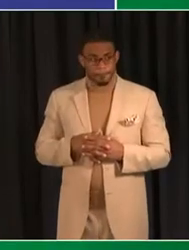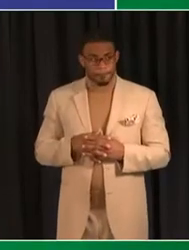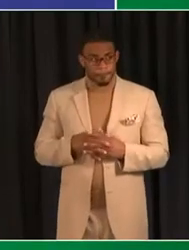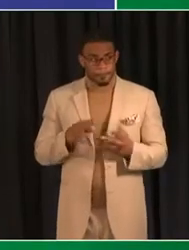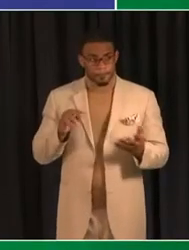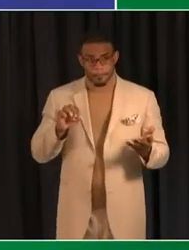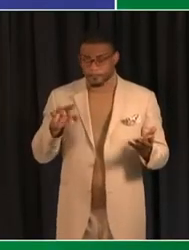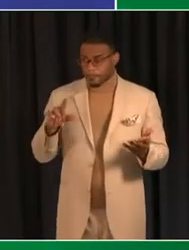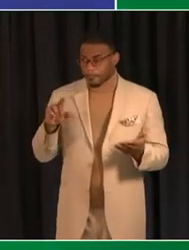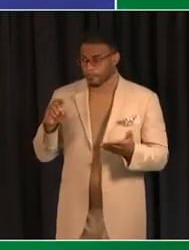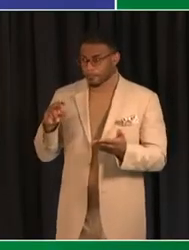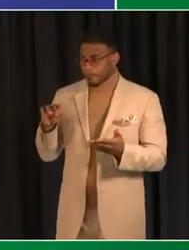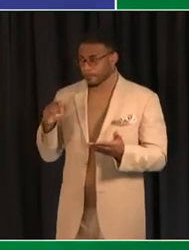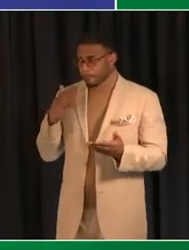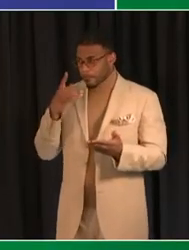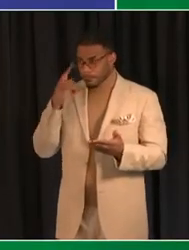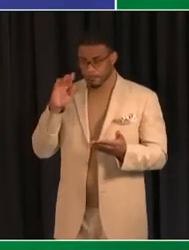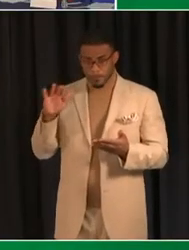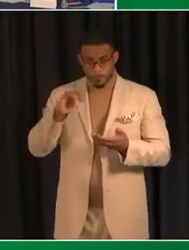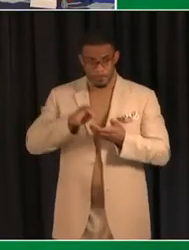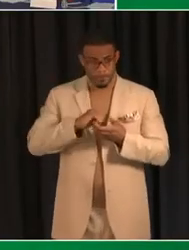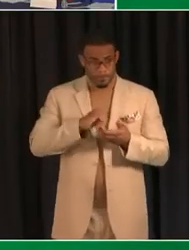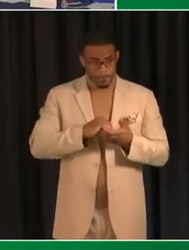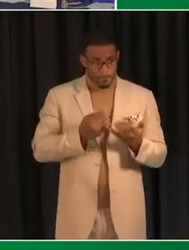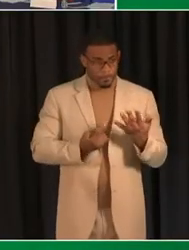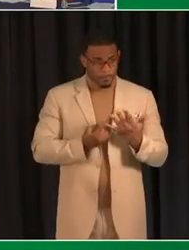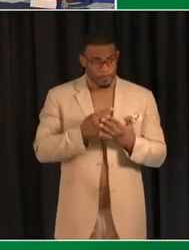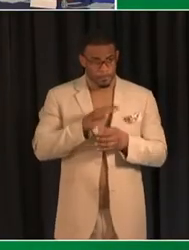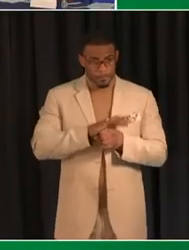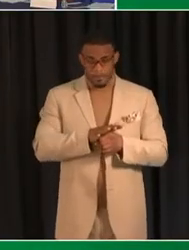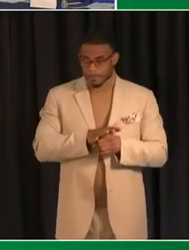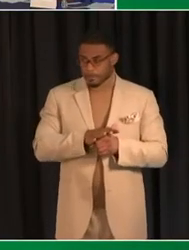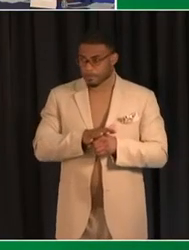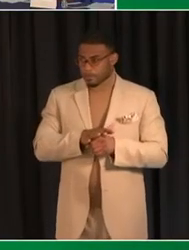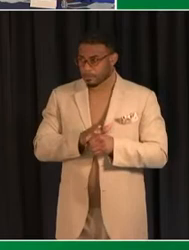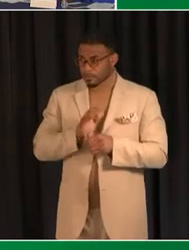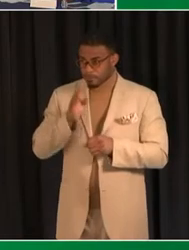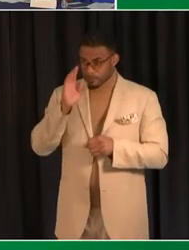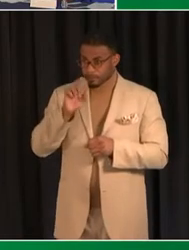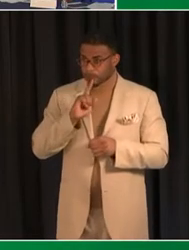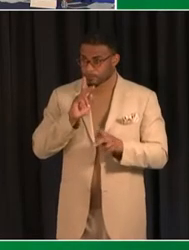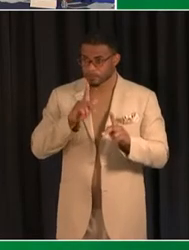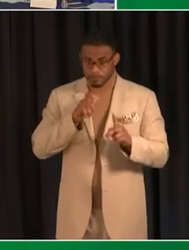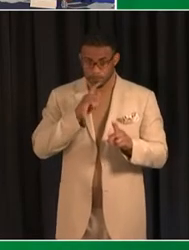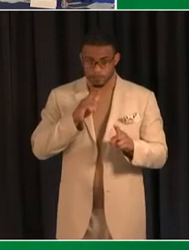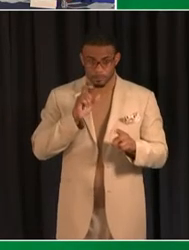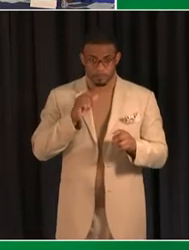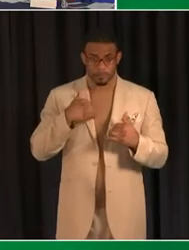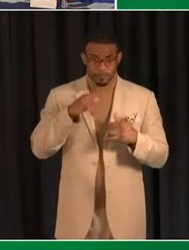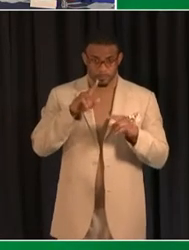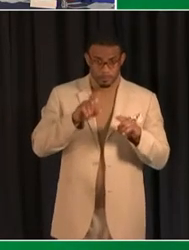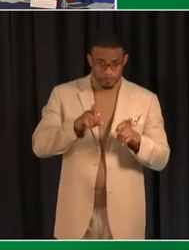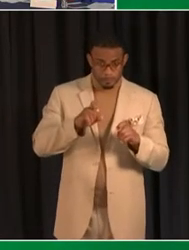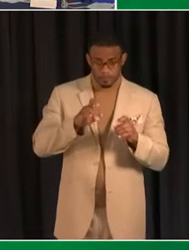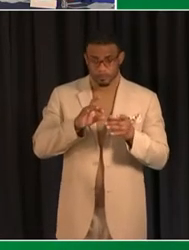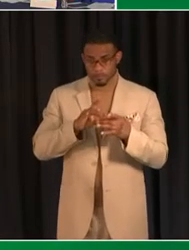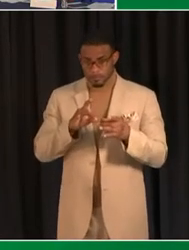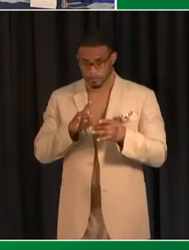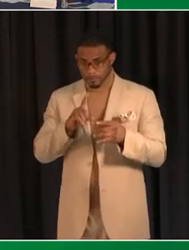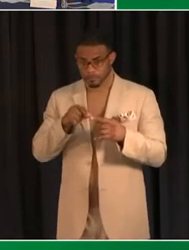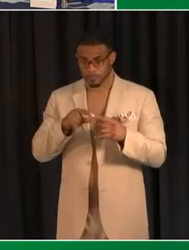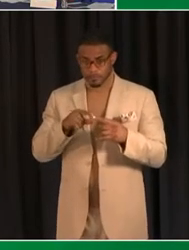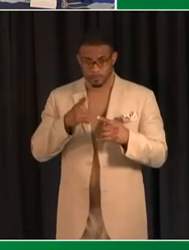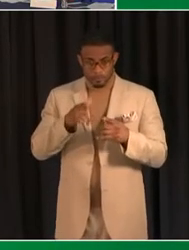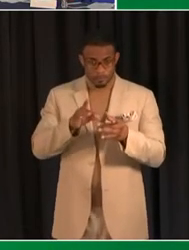thank you. Neil and Leona, thanks for your partnership throughout the pandemic. And I know there are folks who will have questions or